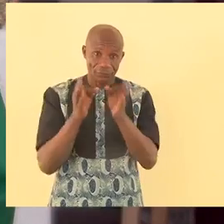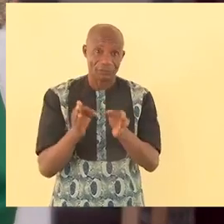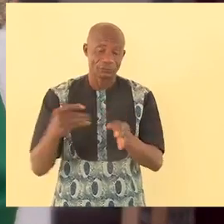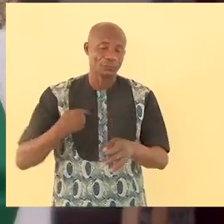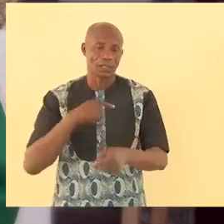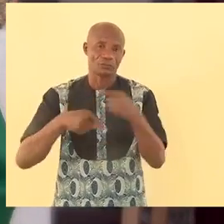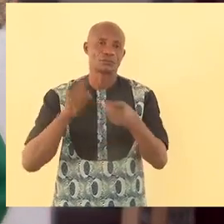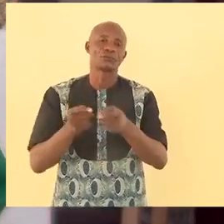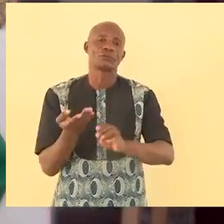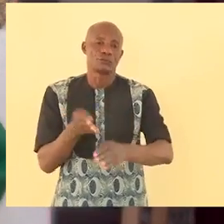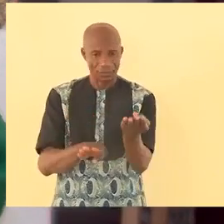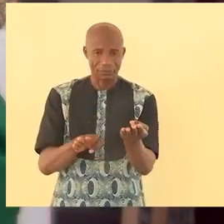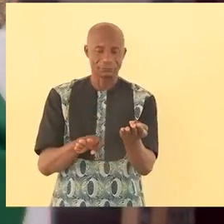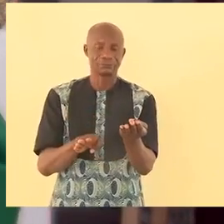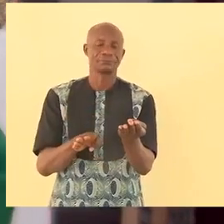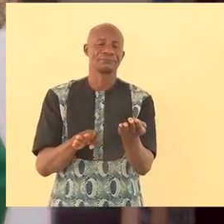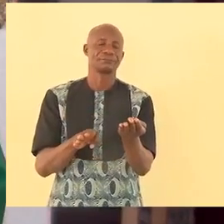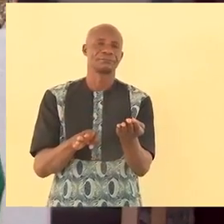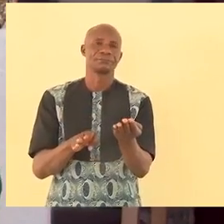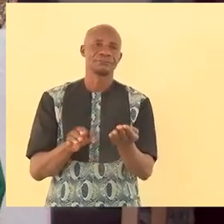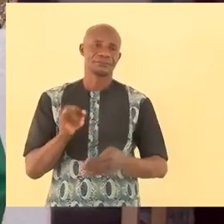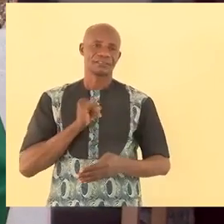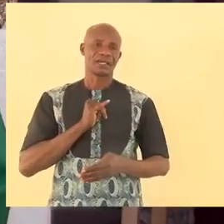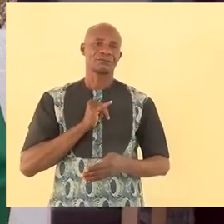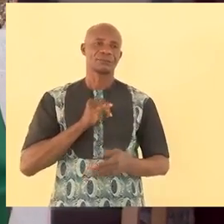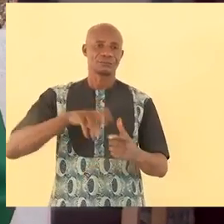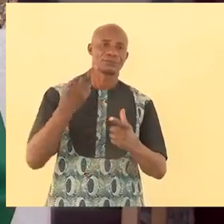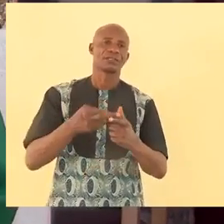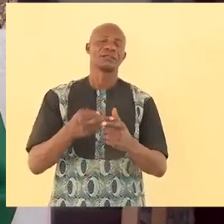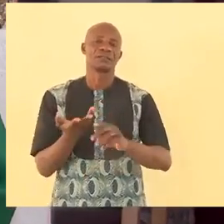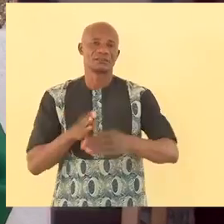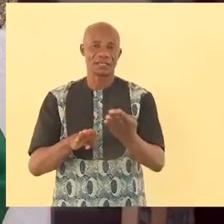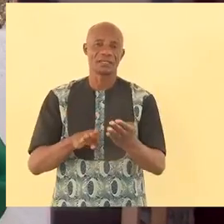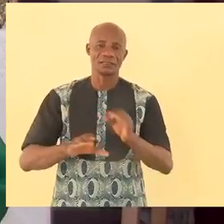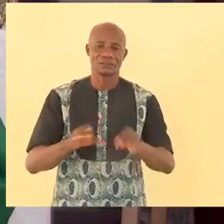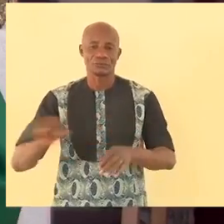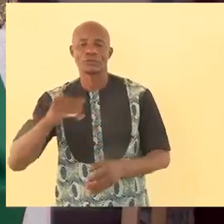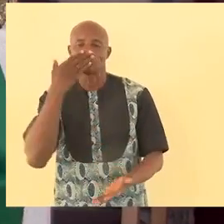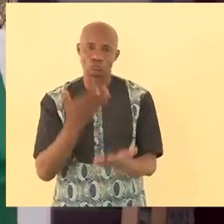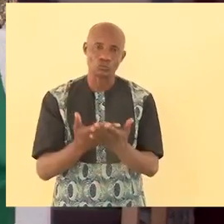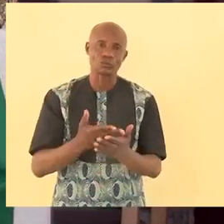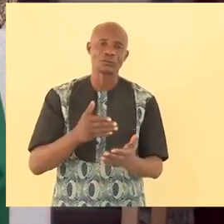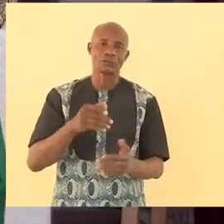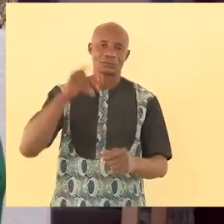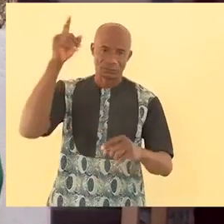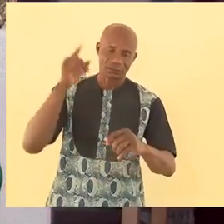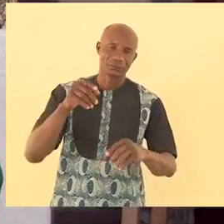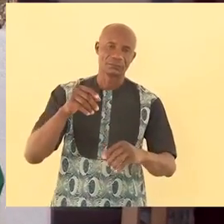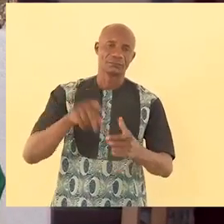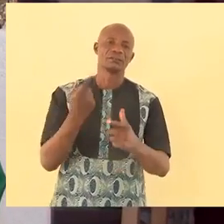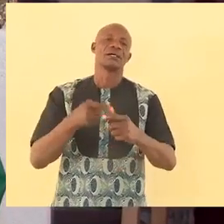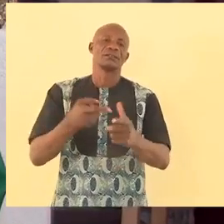even if we are going to die by doing the good. I would rather die doing good than refraining from it and still